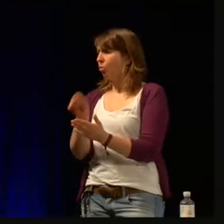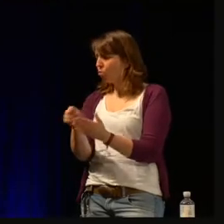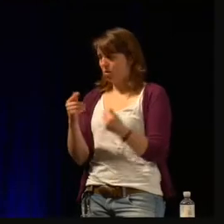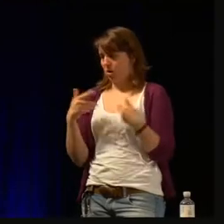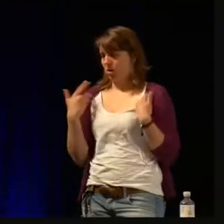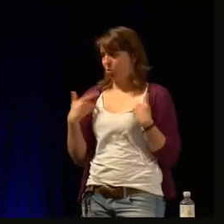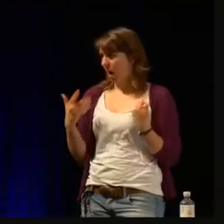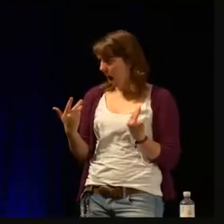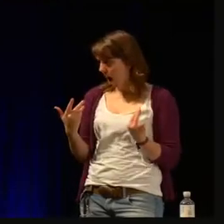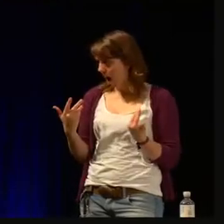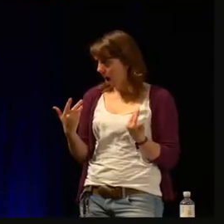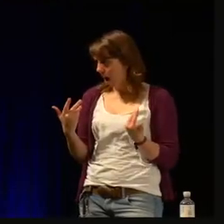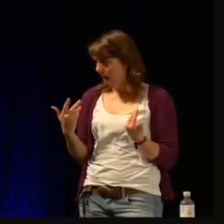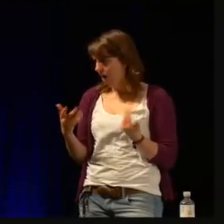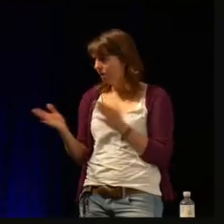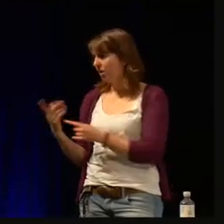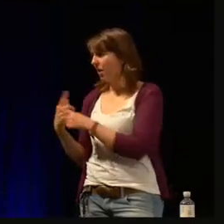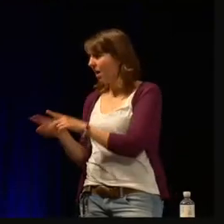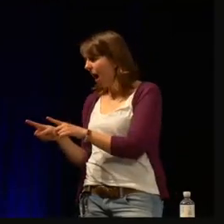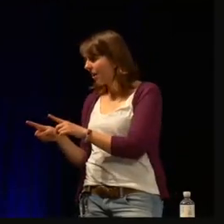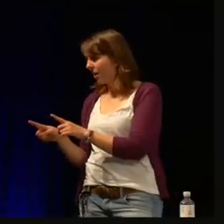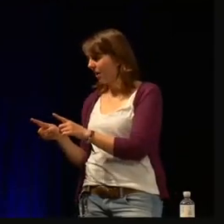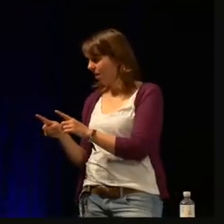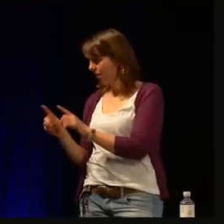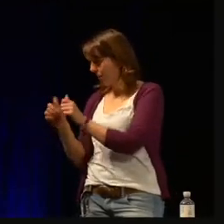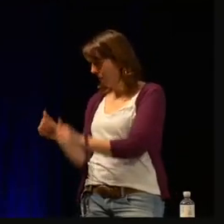Since we've said the algorithm, it's as expensive